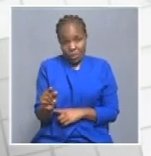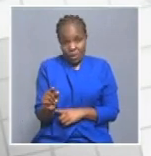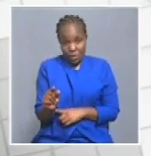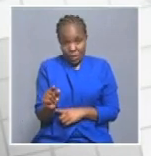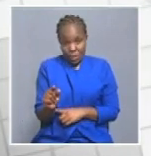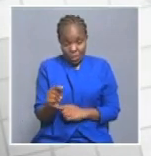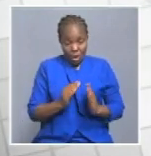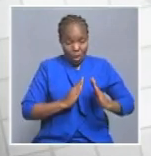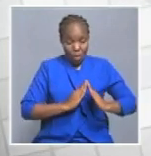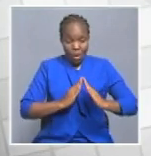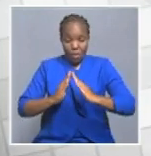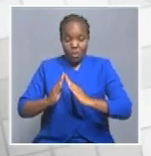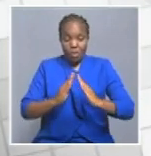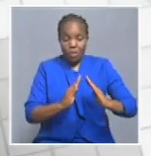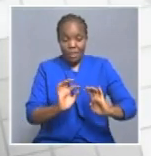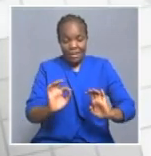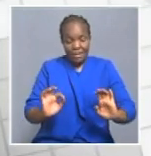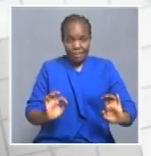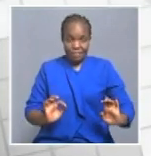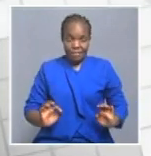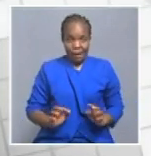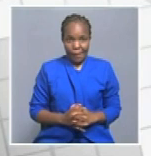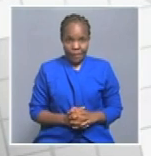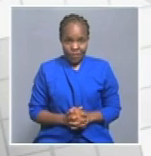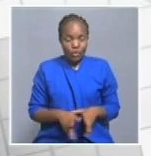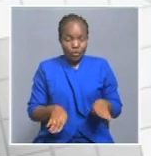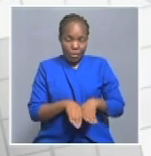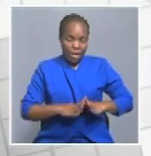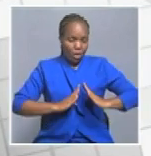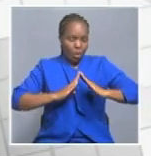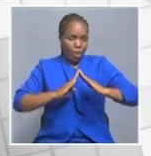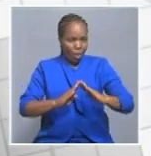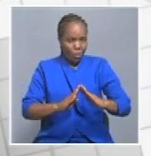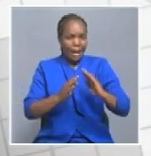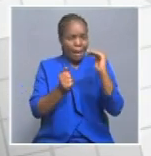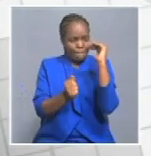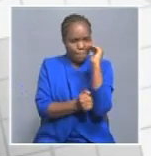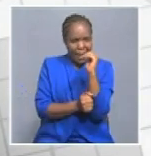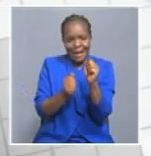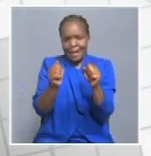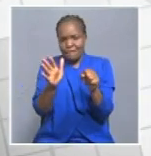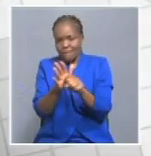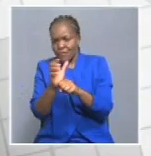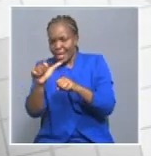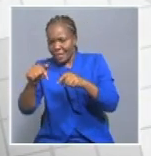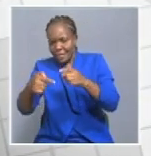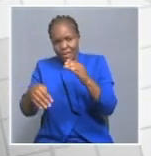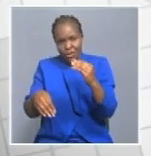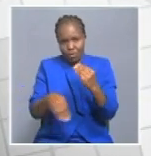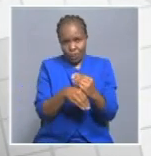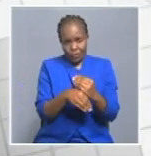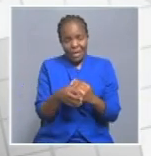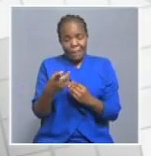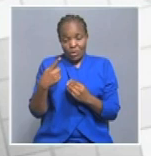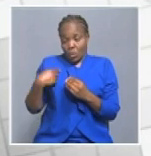family in terms of getting a proper house with sanitation and everything. But what we